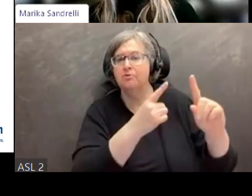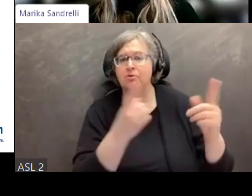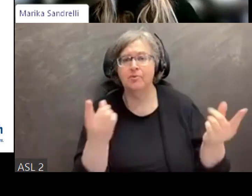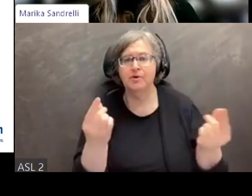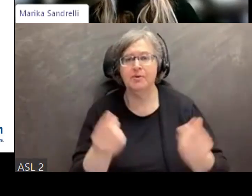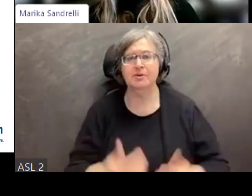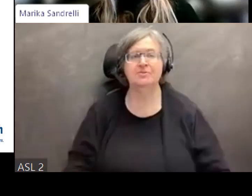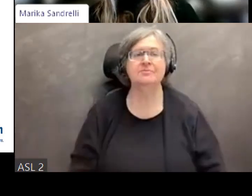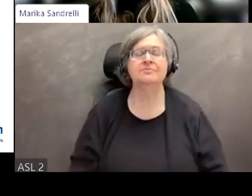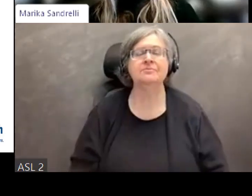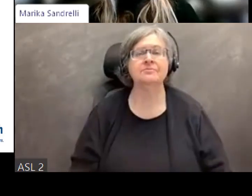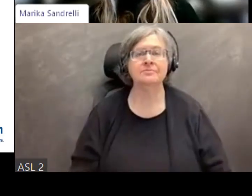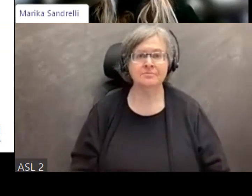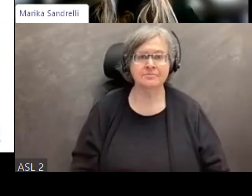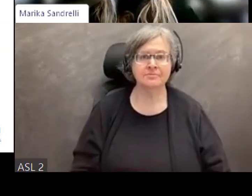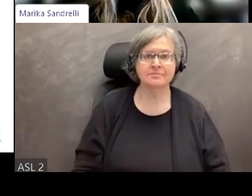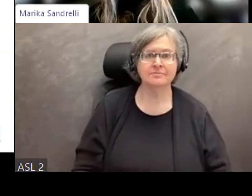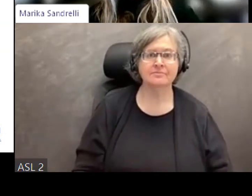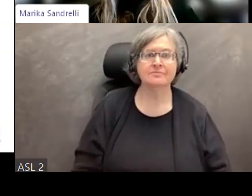slide.